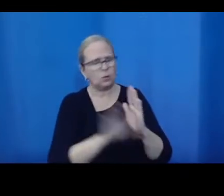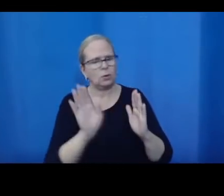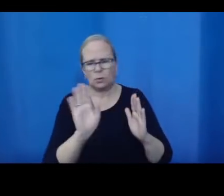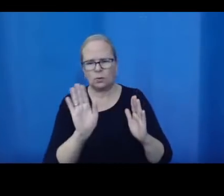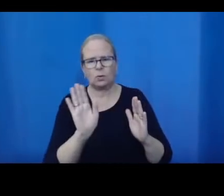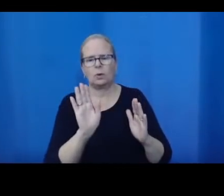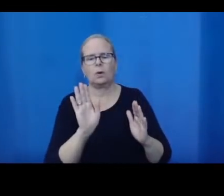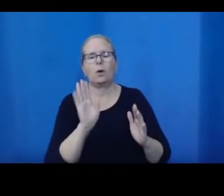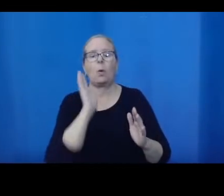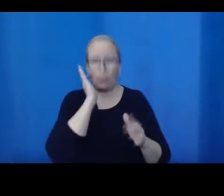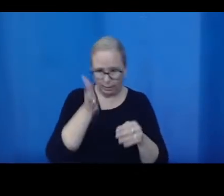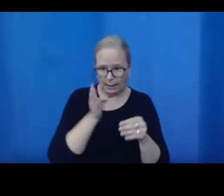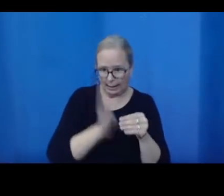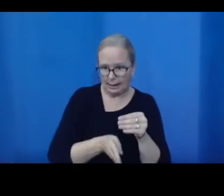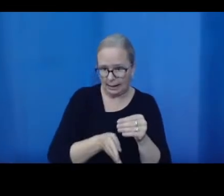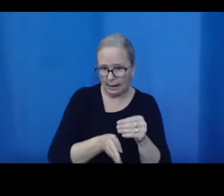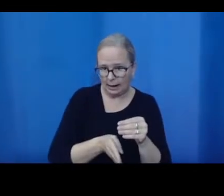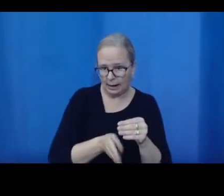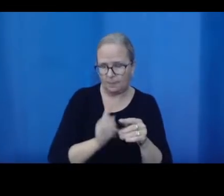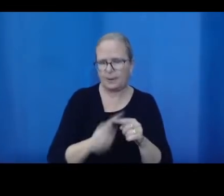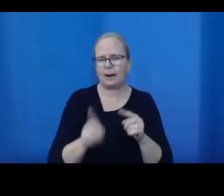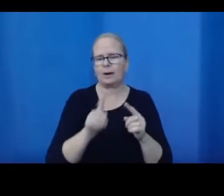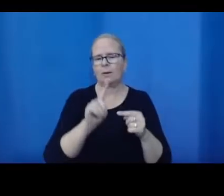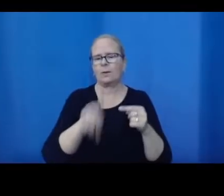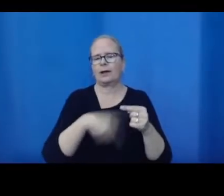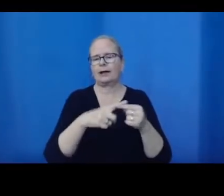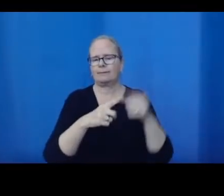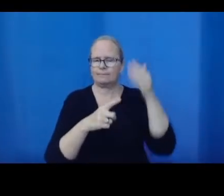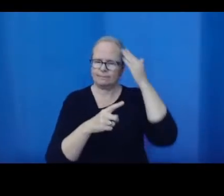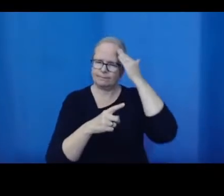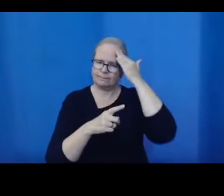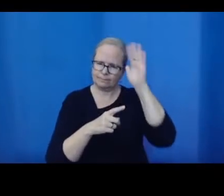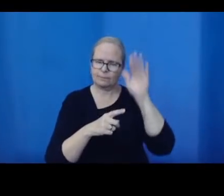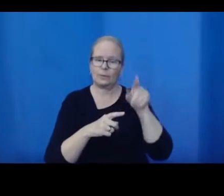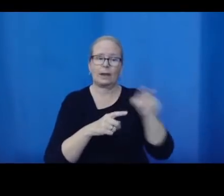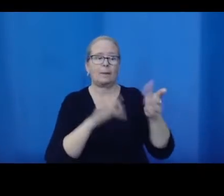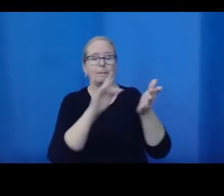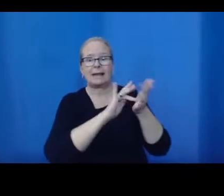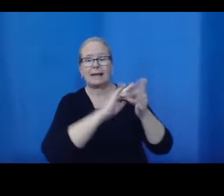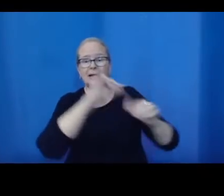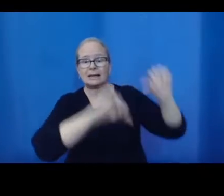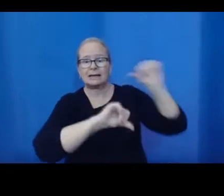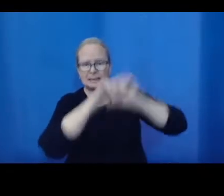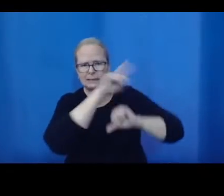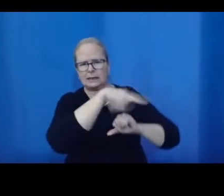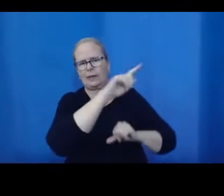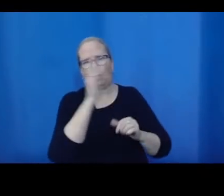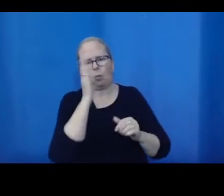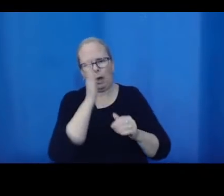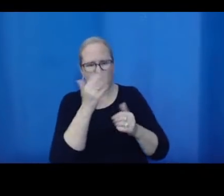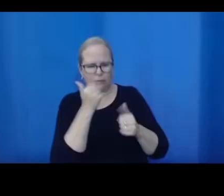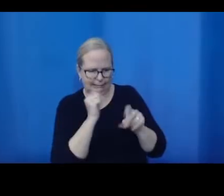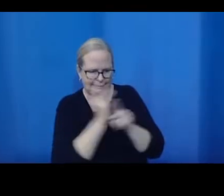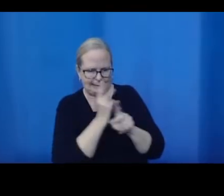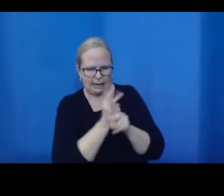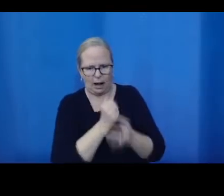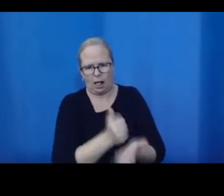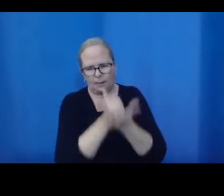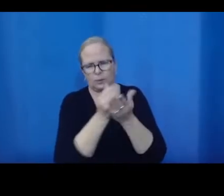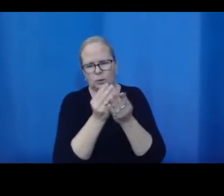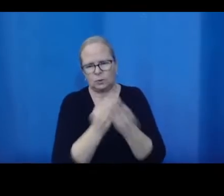us to get there, but it is coming. And I think that is a hugely comforting message for kids, that there is going to be an end to this.